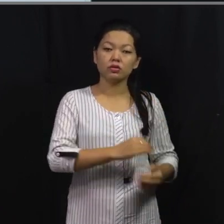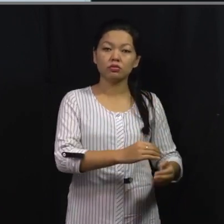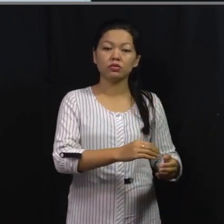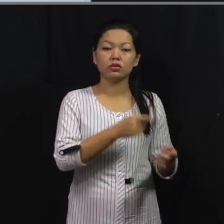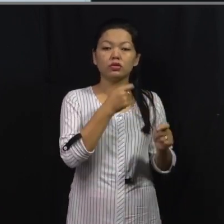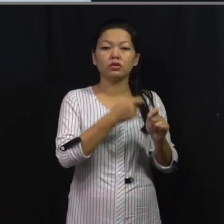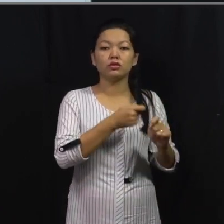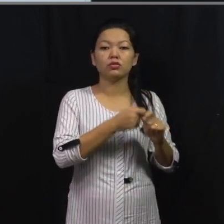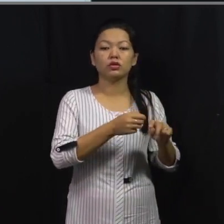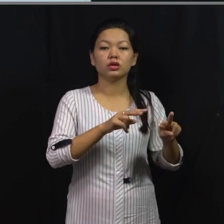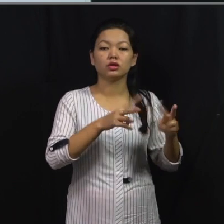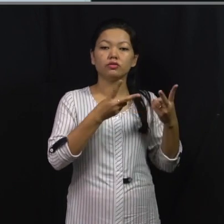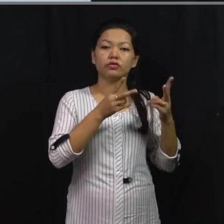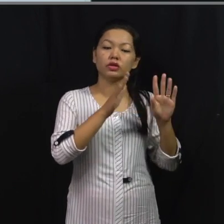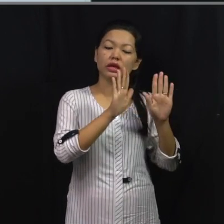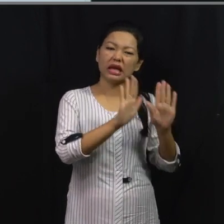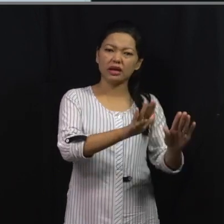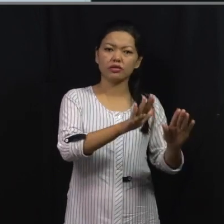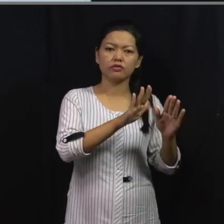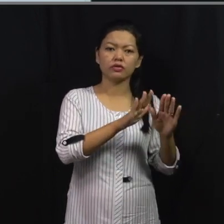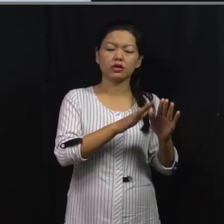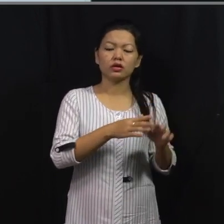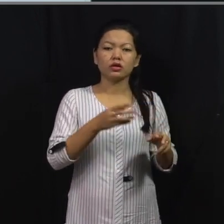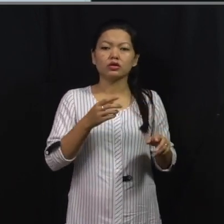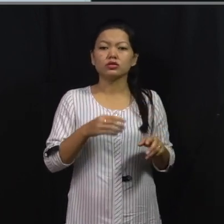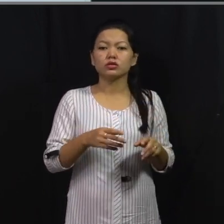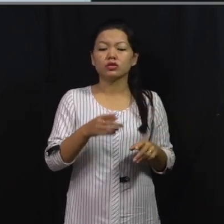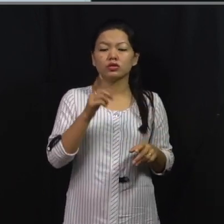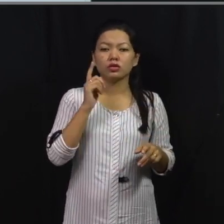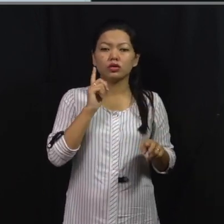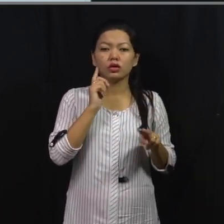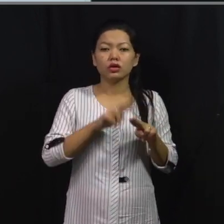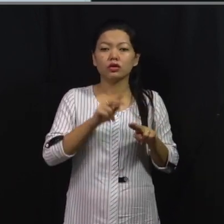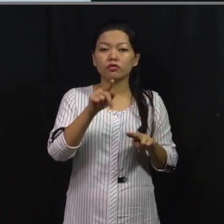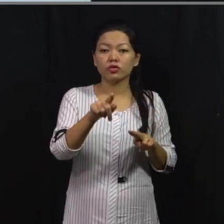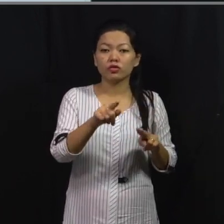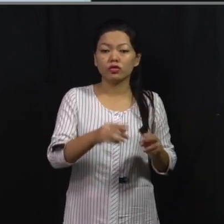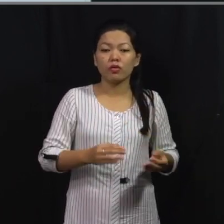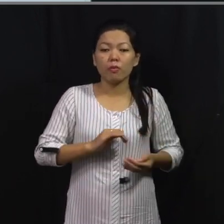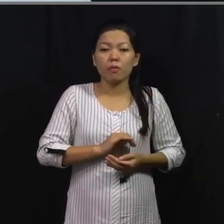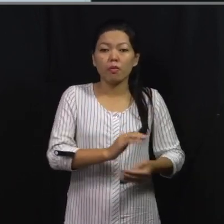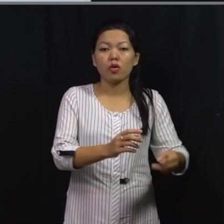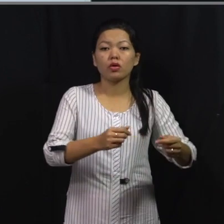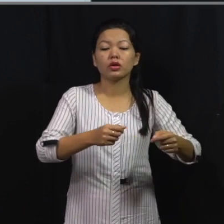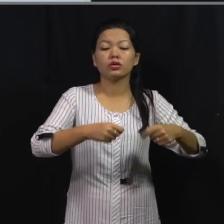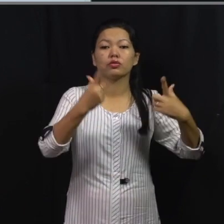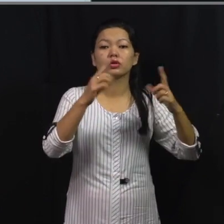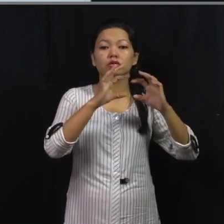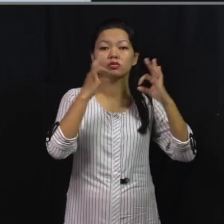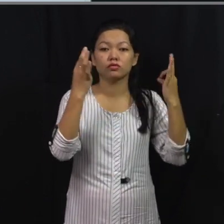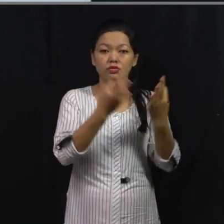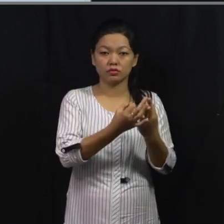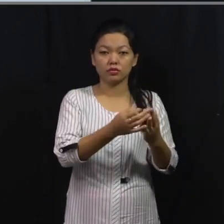you. Achieved status is something like whatever you achieve in your life determines your status, but during the caste system it